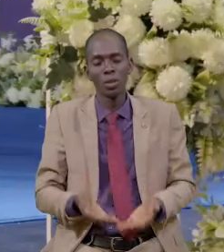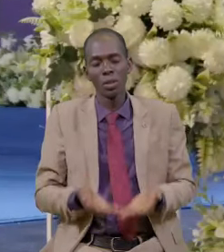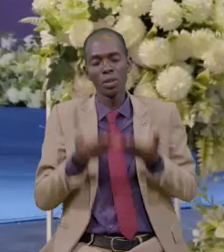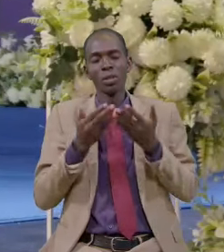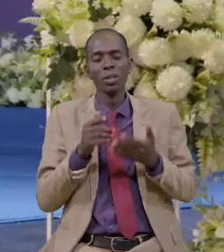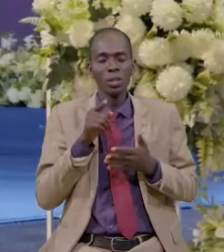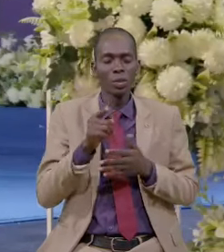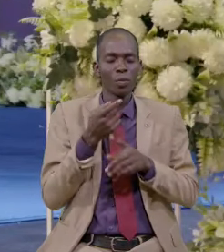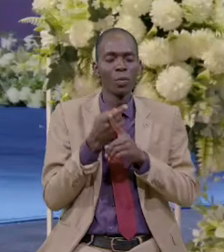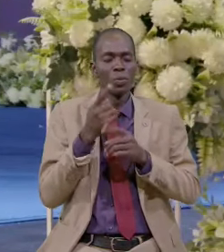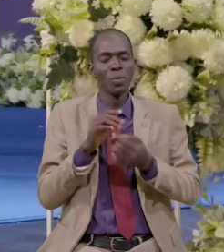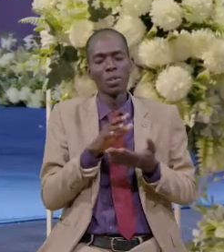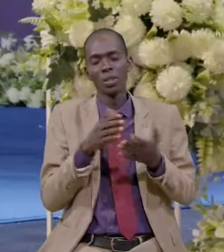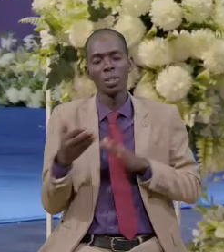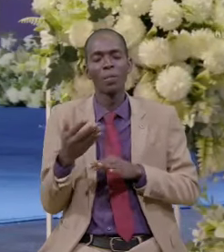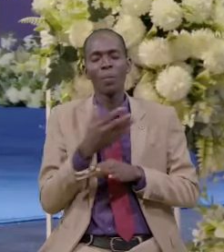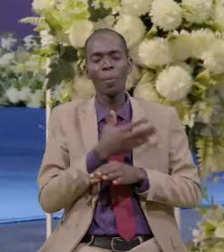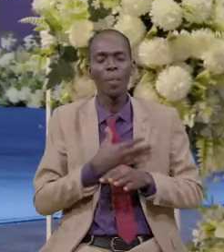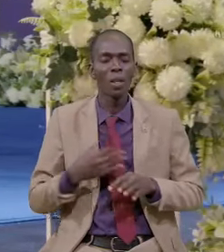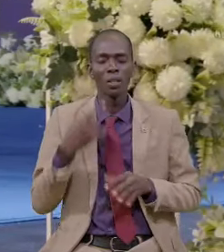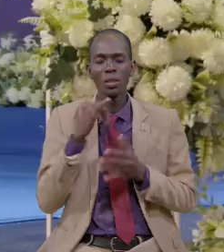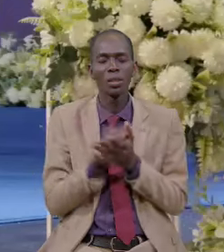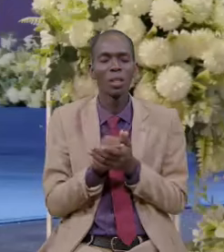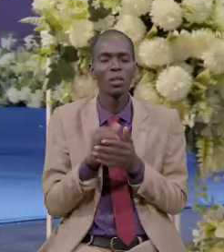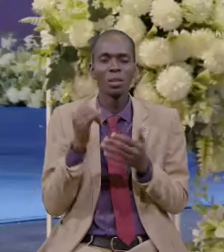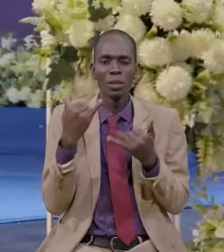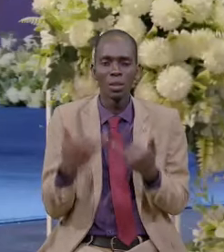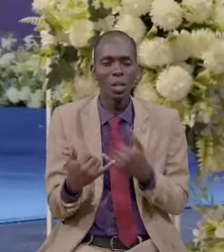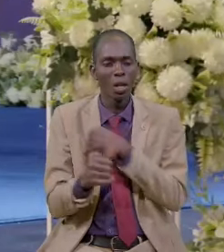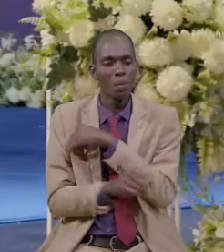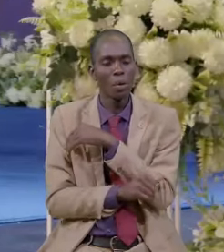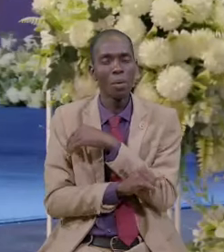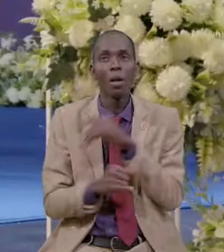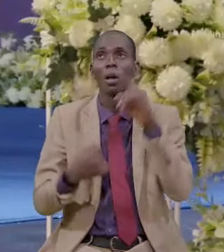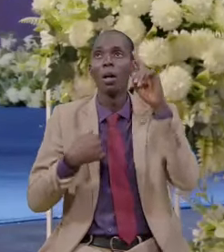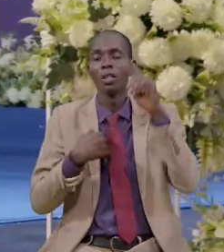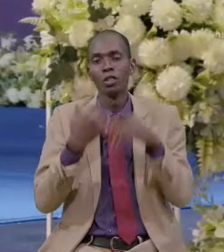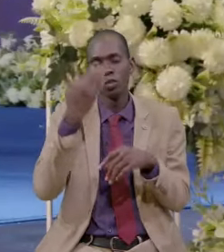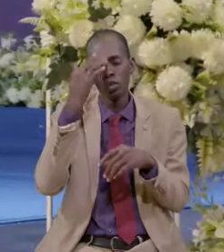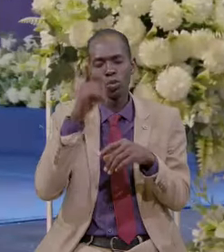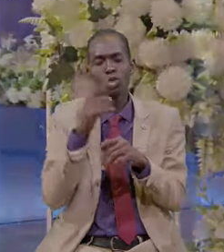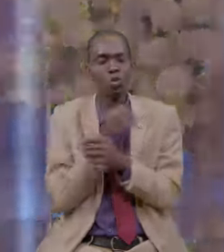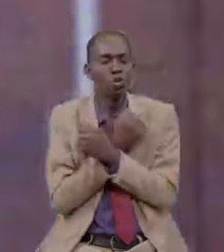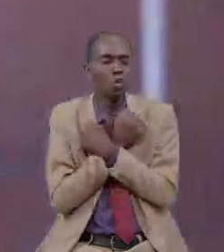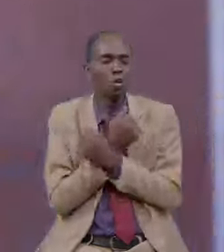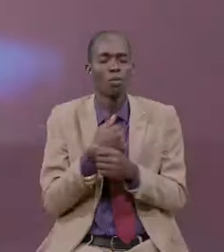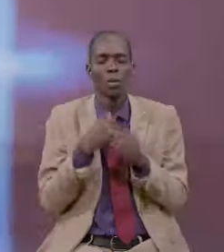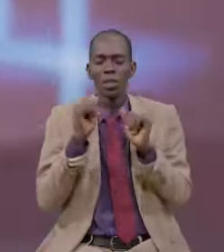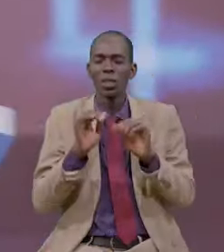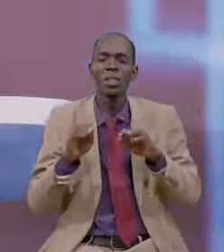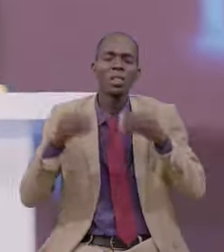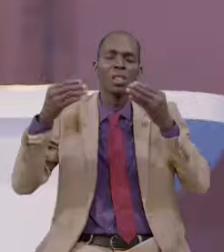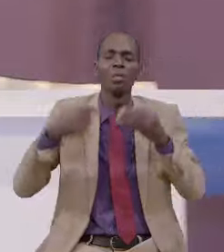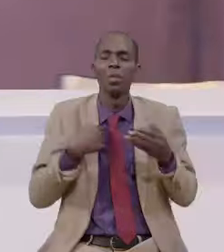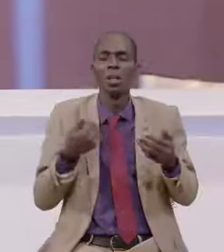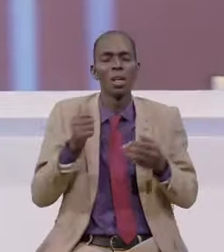said, now Abraham, I know that you love me and you can give up anything for me. The faith that made